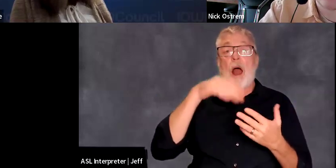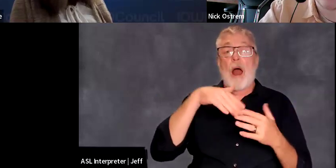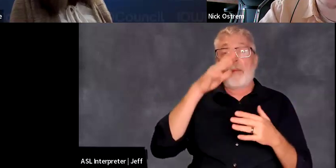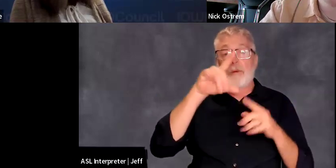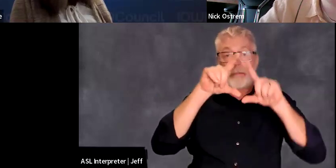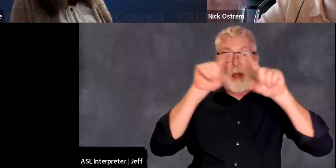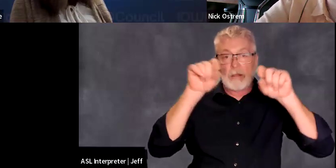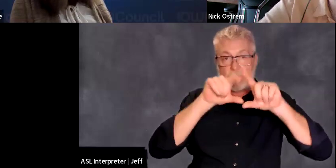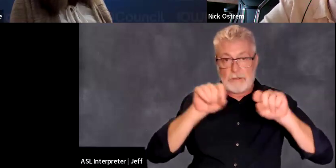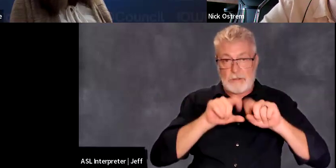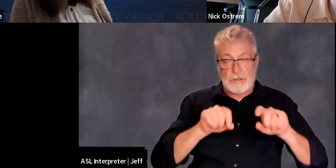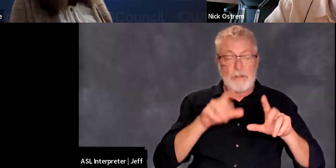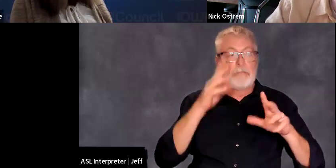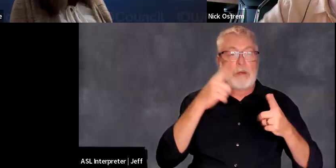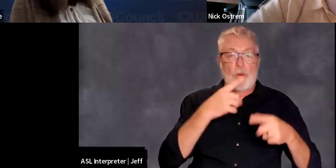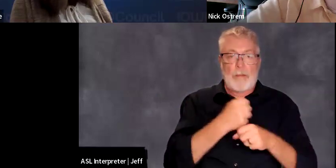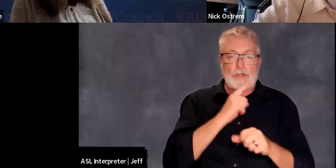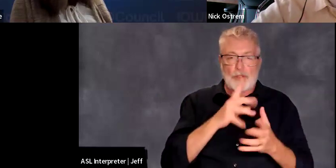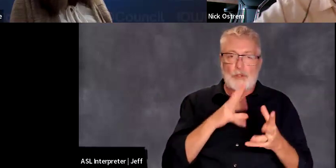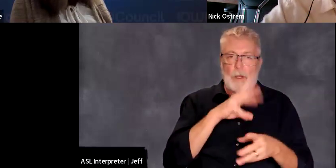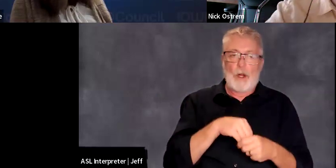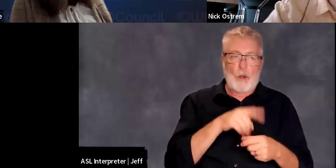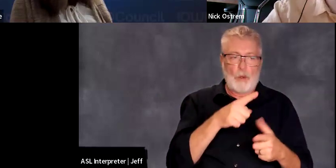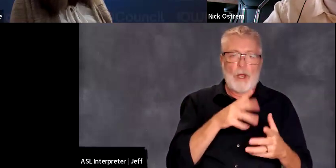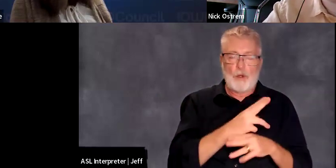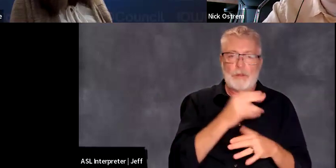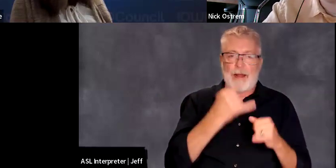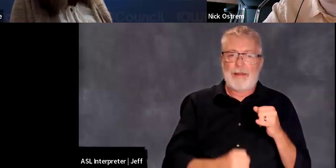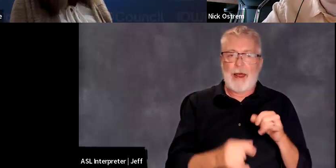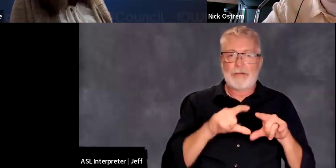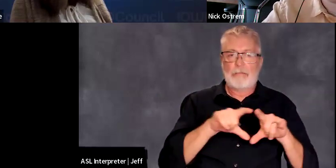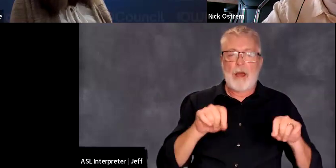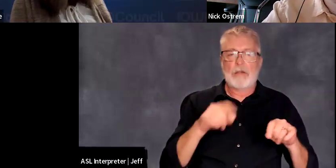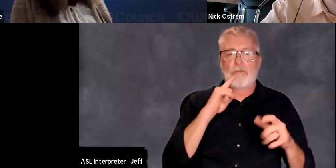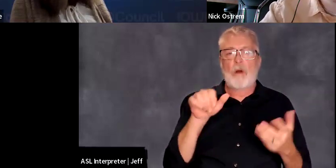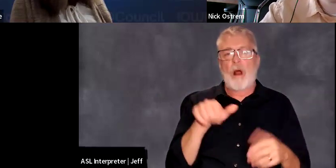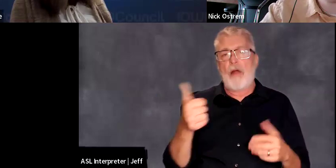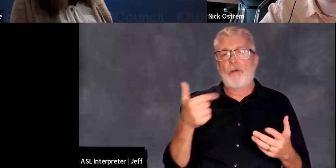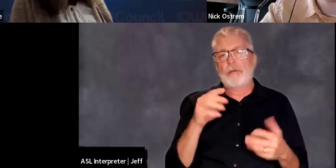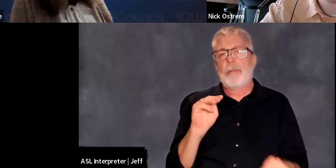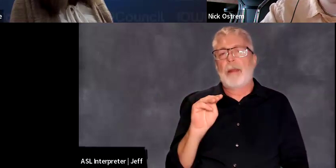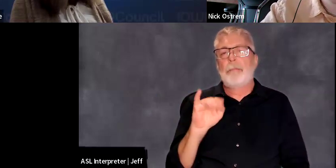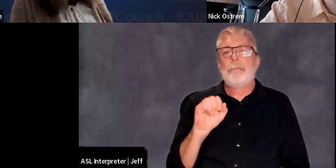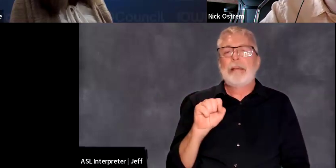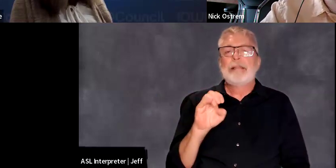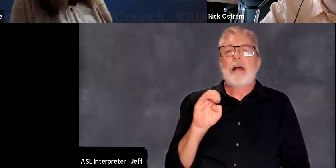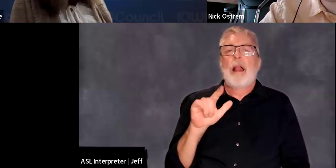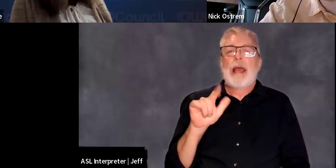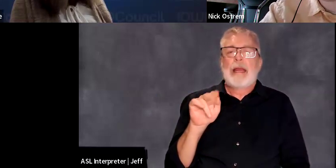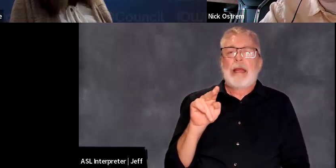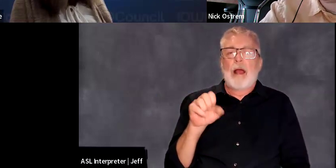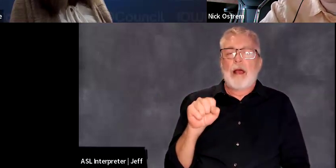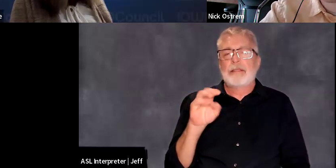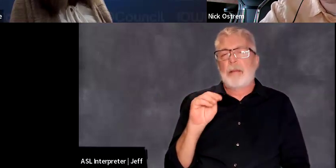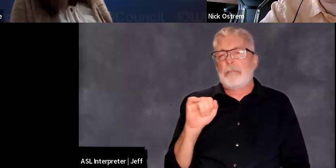you want to make sure that it is on your page, you can go ahead and put that in the other things to note box. I'm